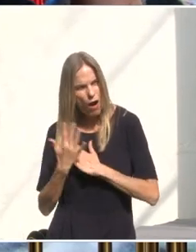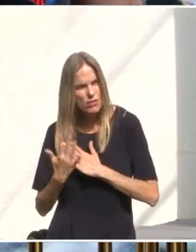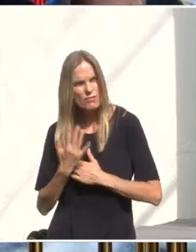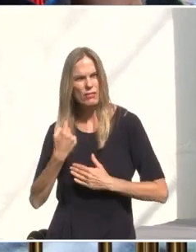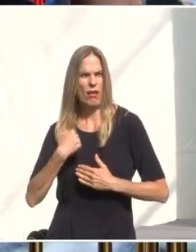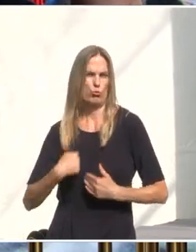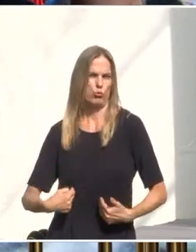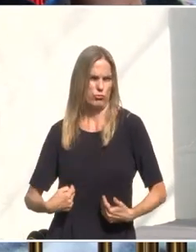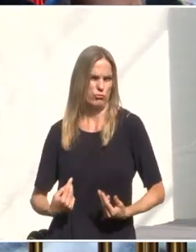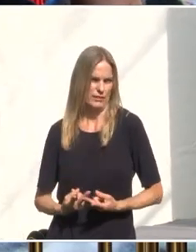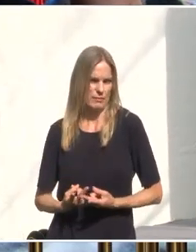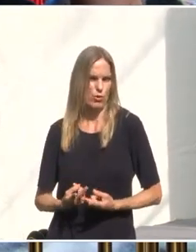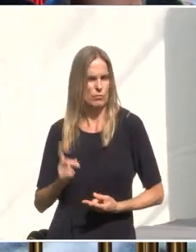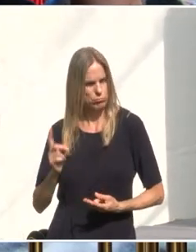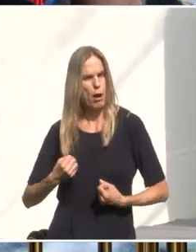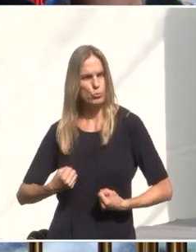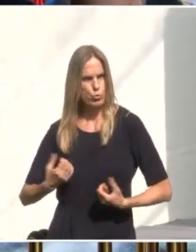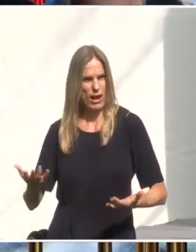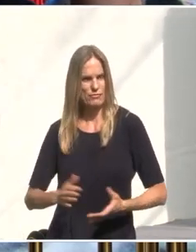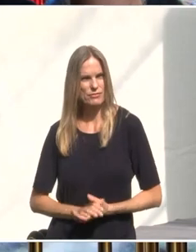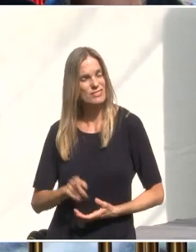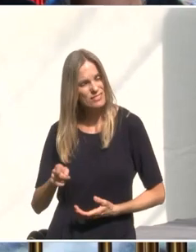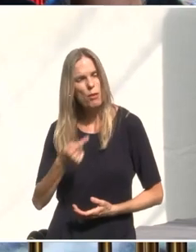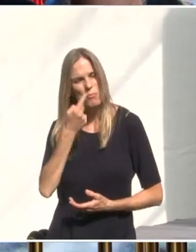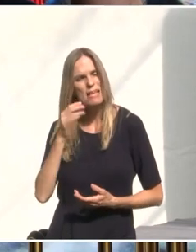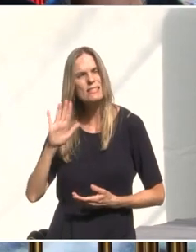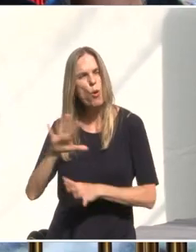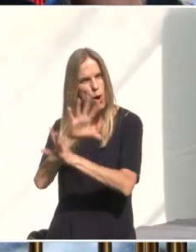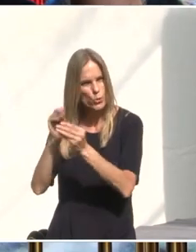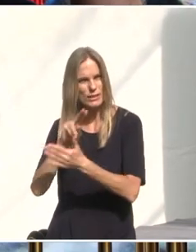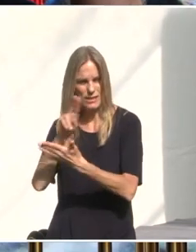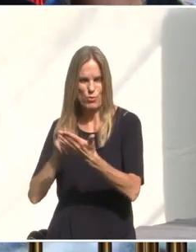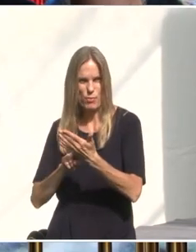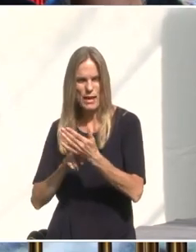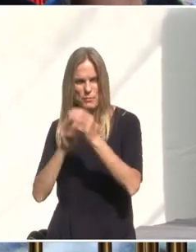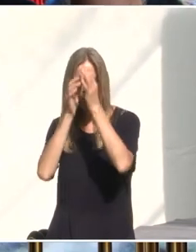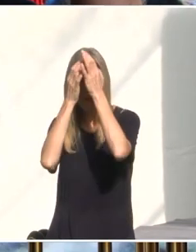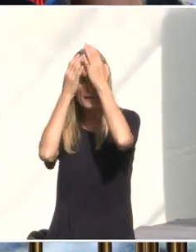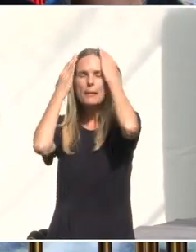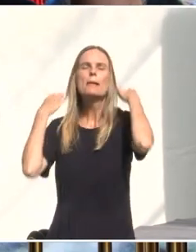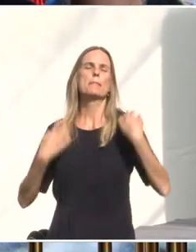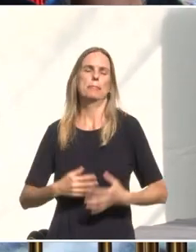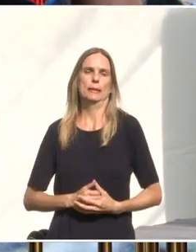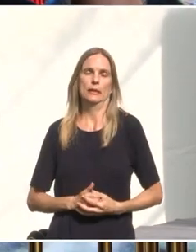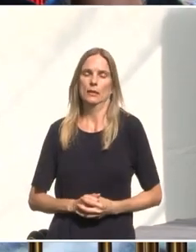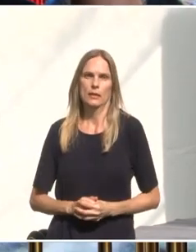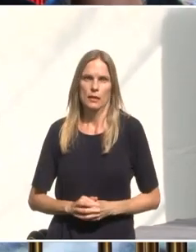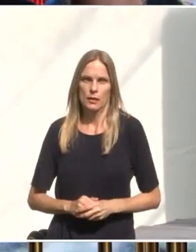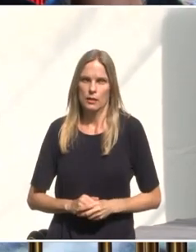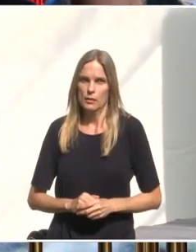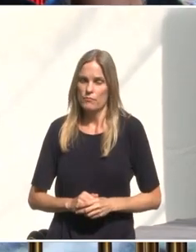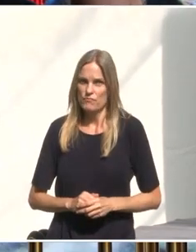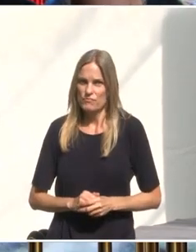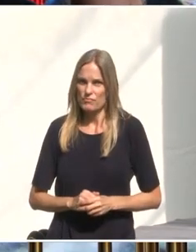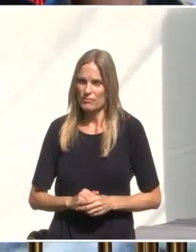And that's a main problem. And then on the other side, men are also met in society